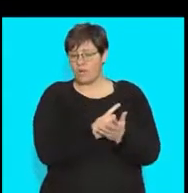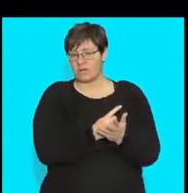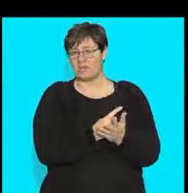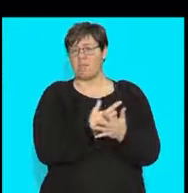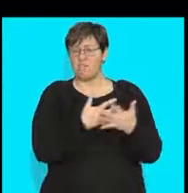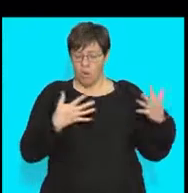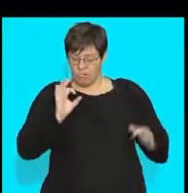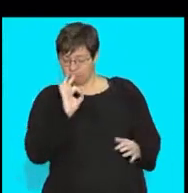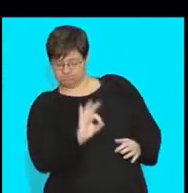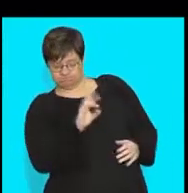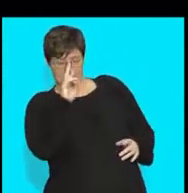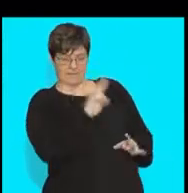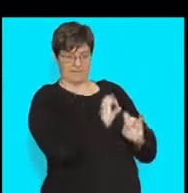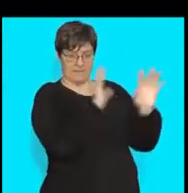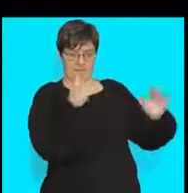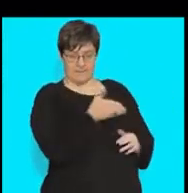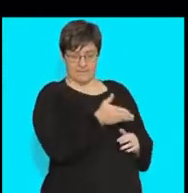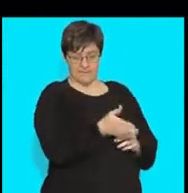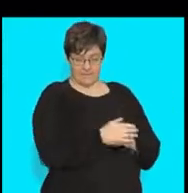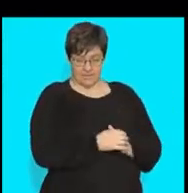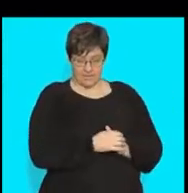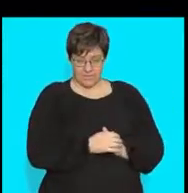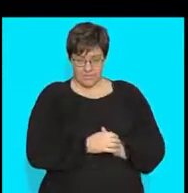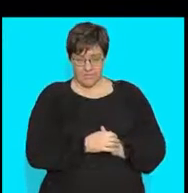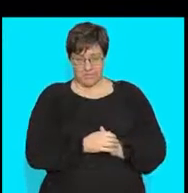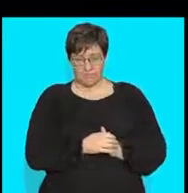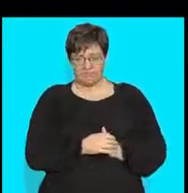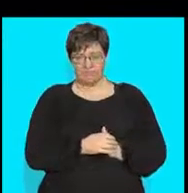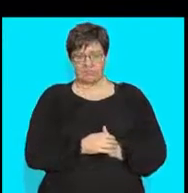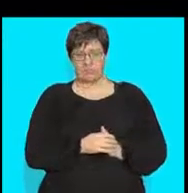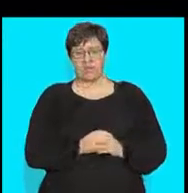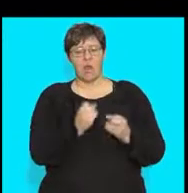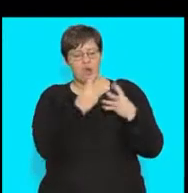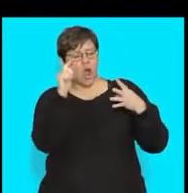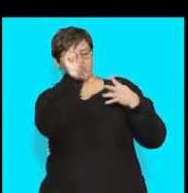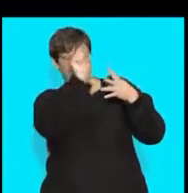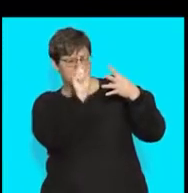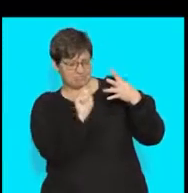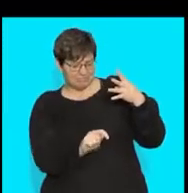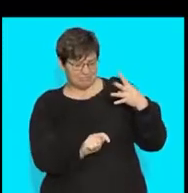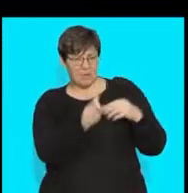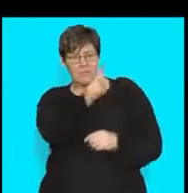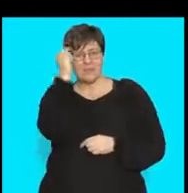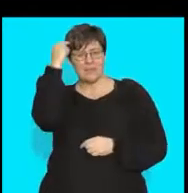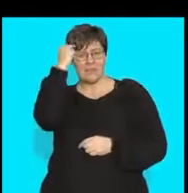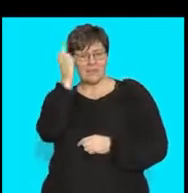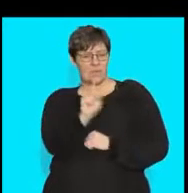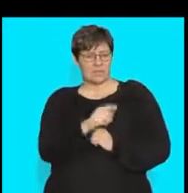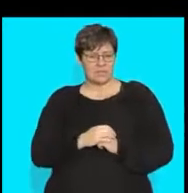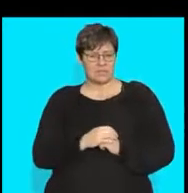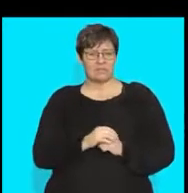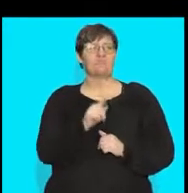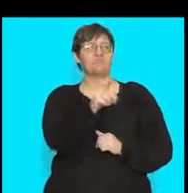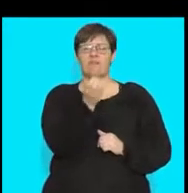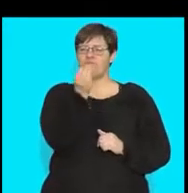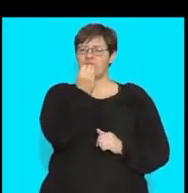far more prominent. Now, when we get to a lot of these things that we're going to look at, I want you to think of sometimes